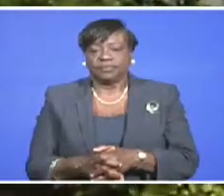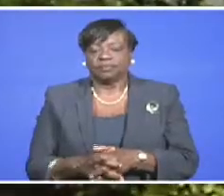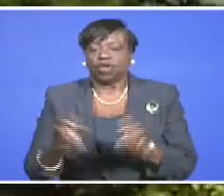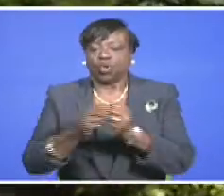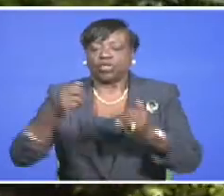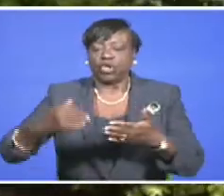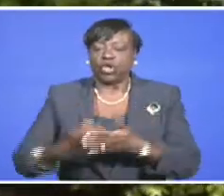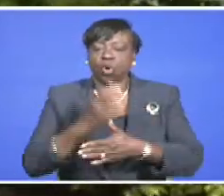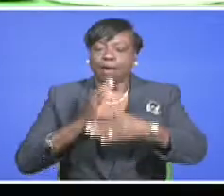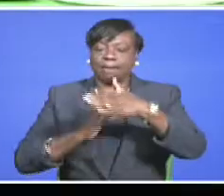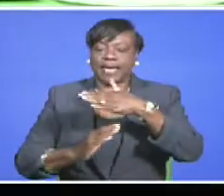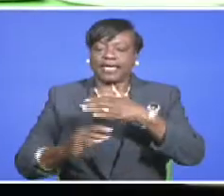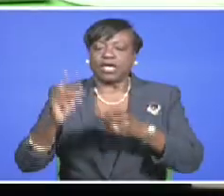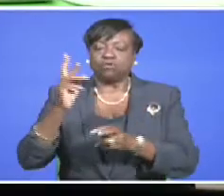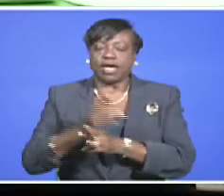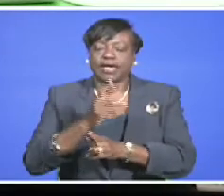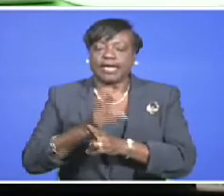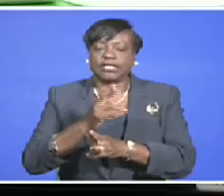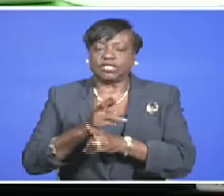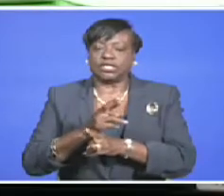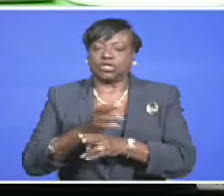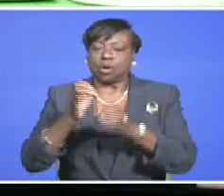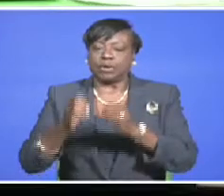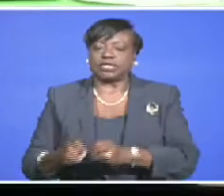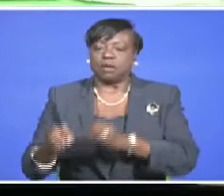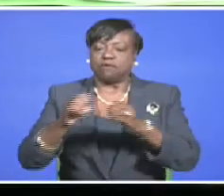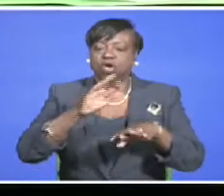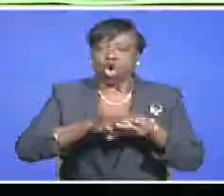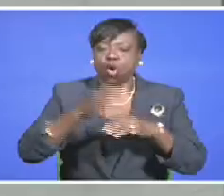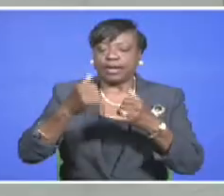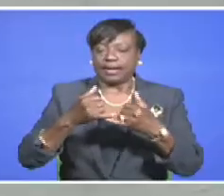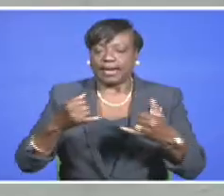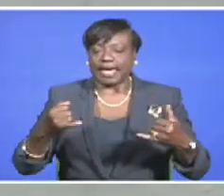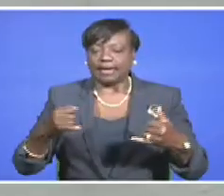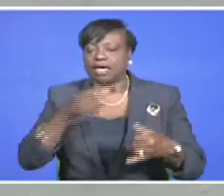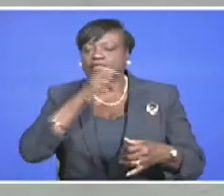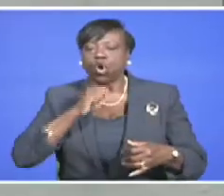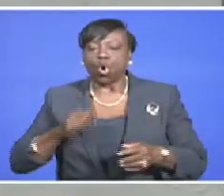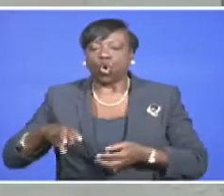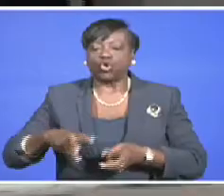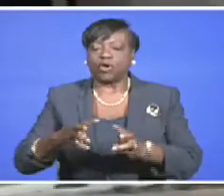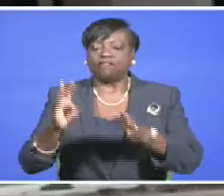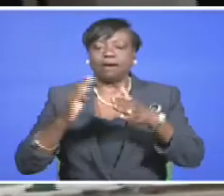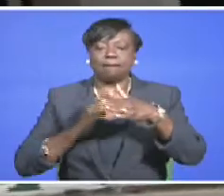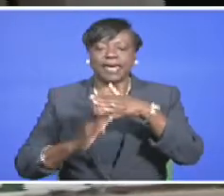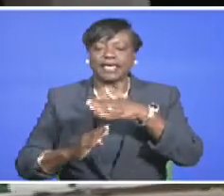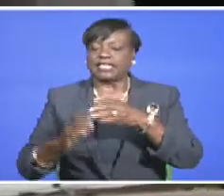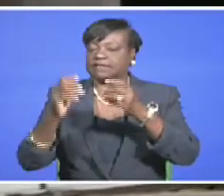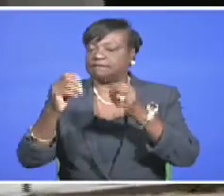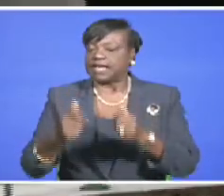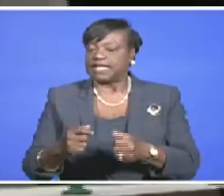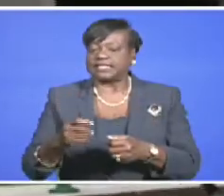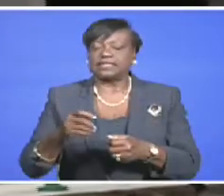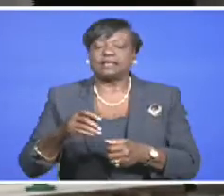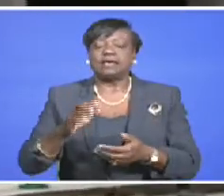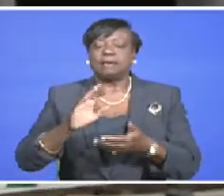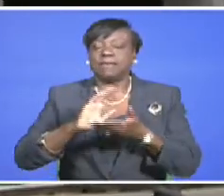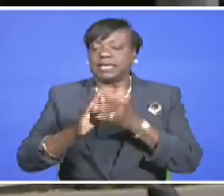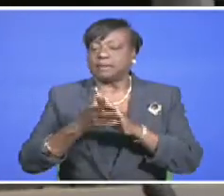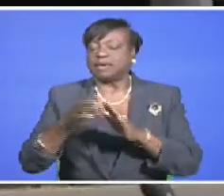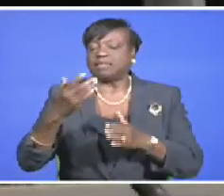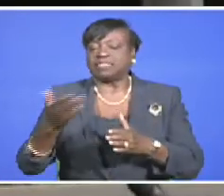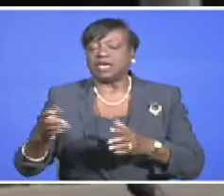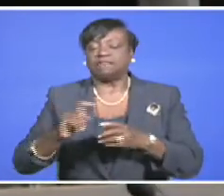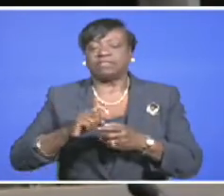banking regulations and operations moving online more than ever, the old way of banking is fast becoming a thing of the past.